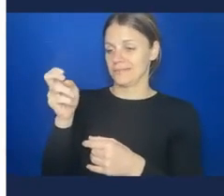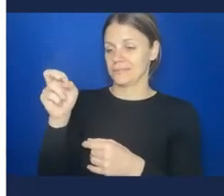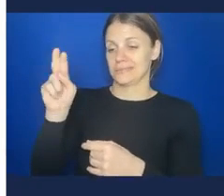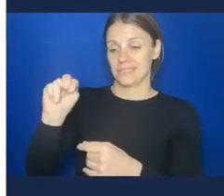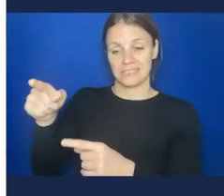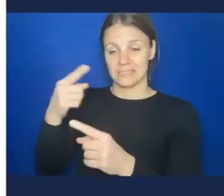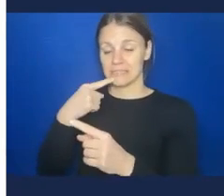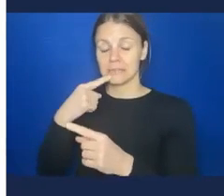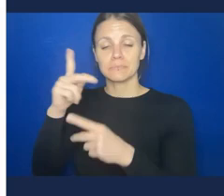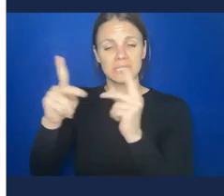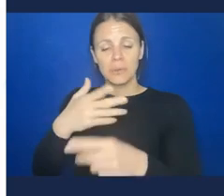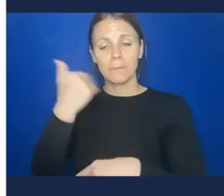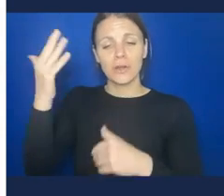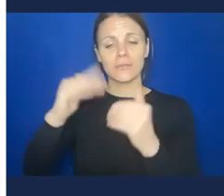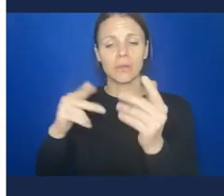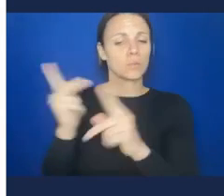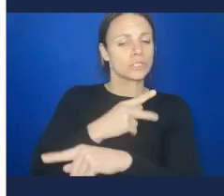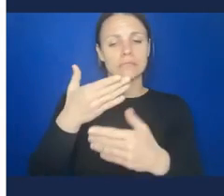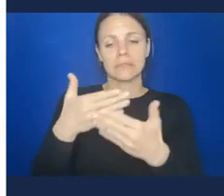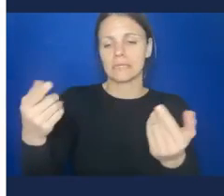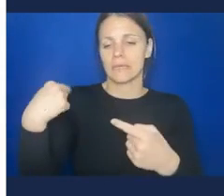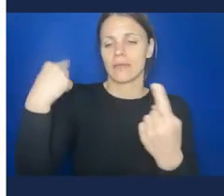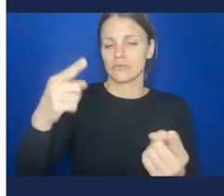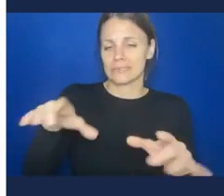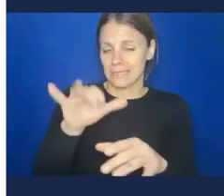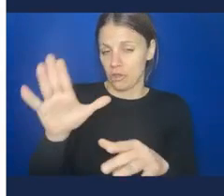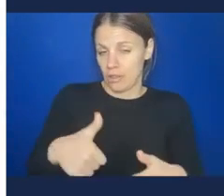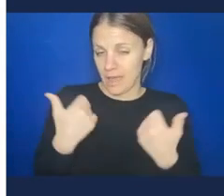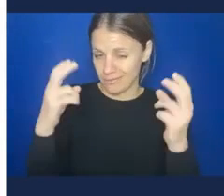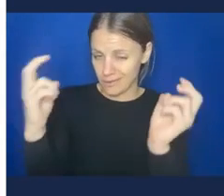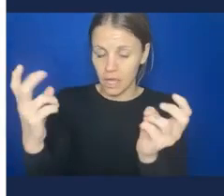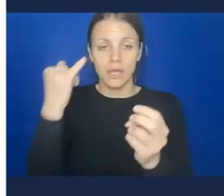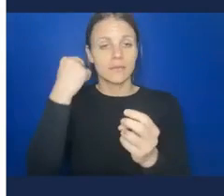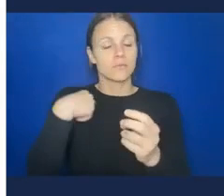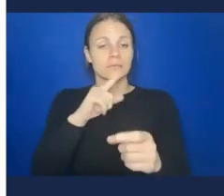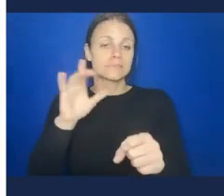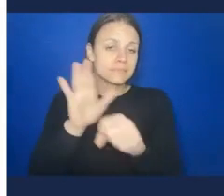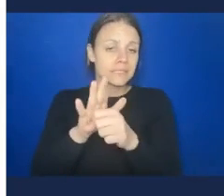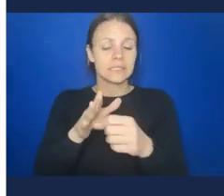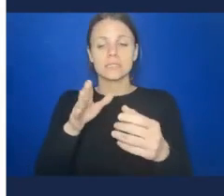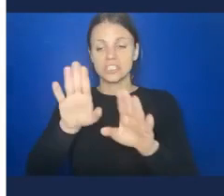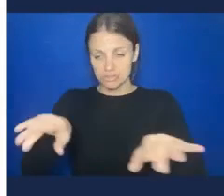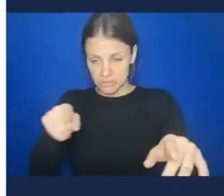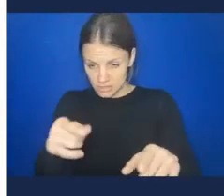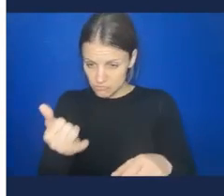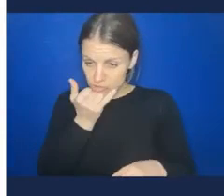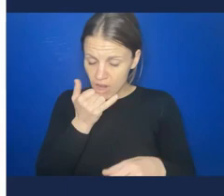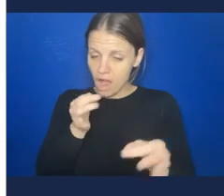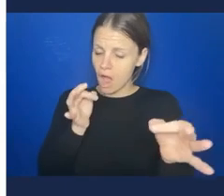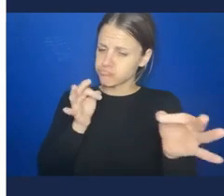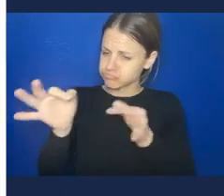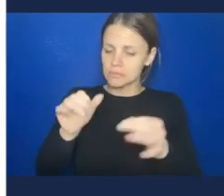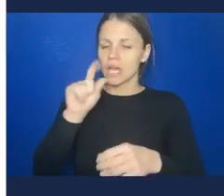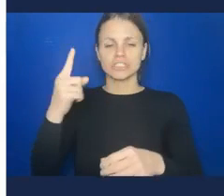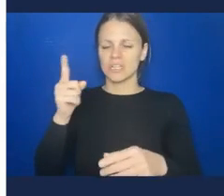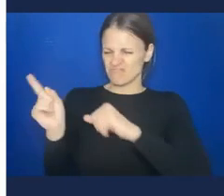lives, if we are committed to explaining to children what they did wrong rather than just sending them to their room, if we